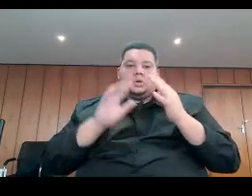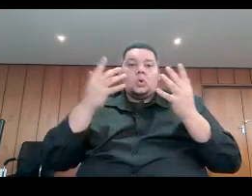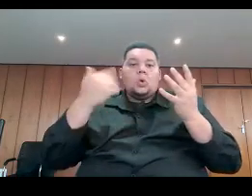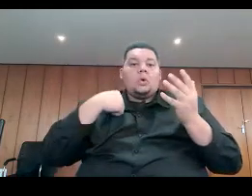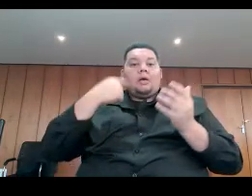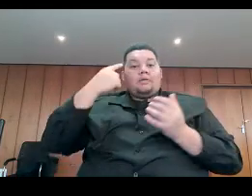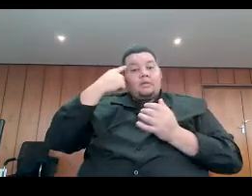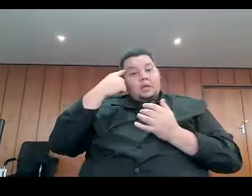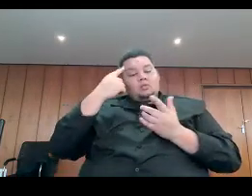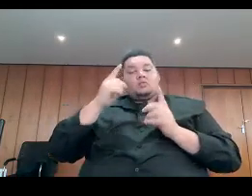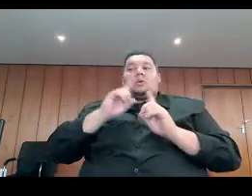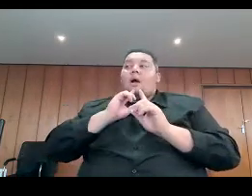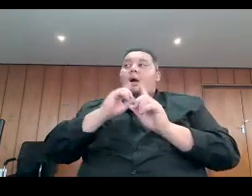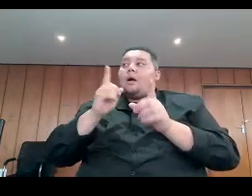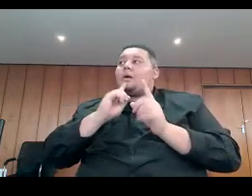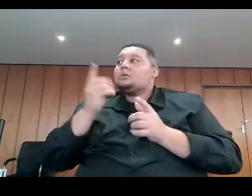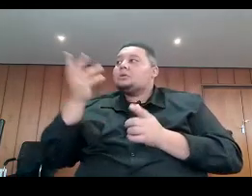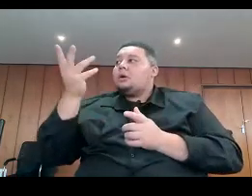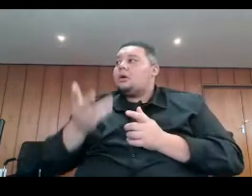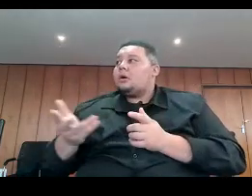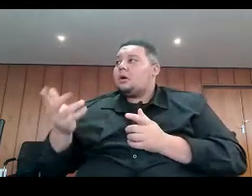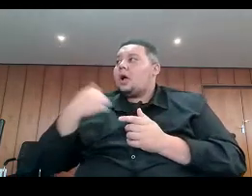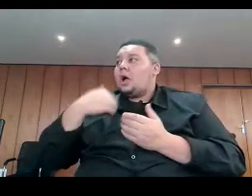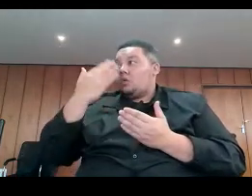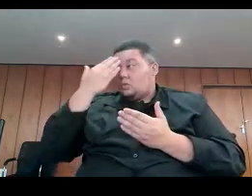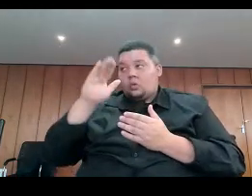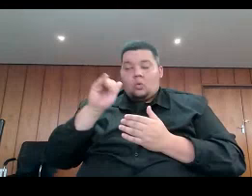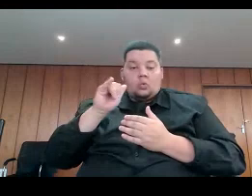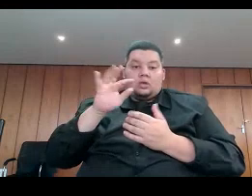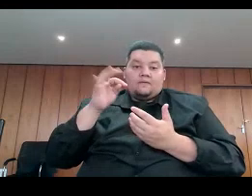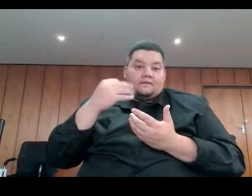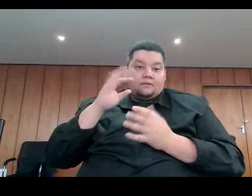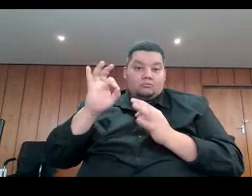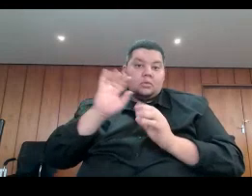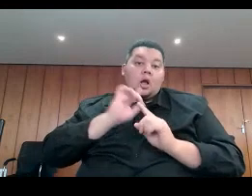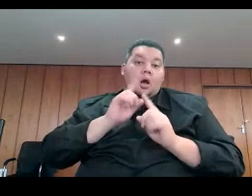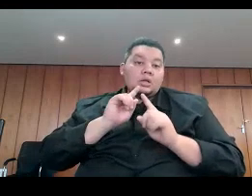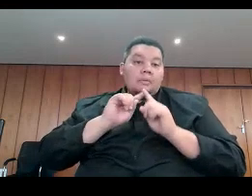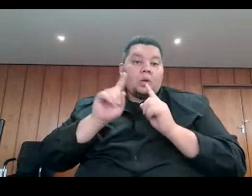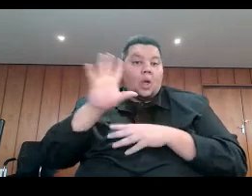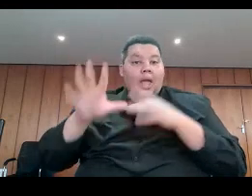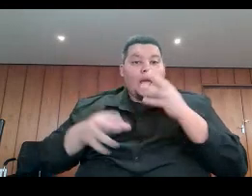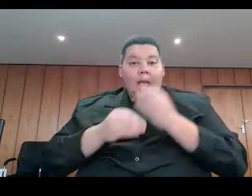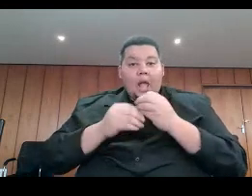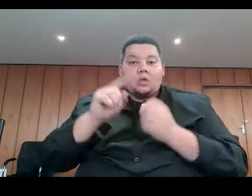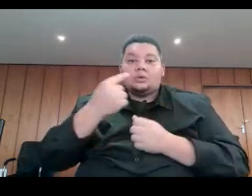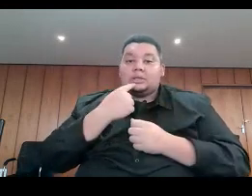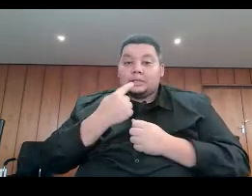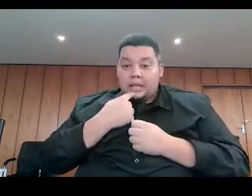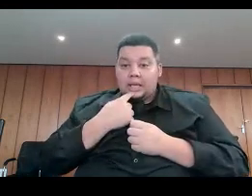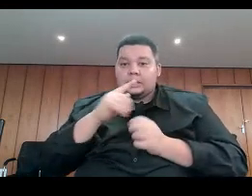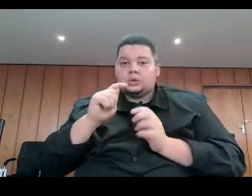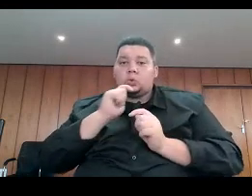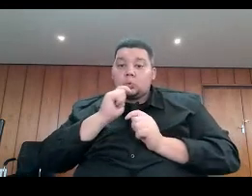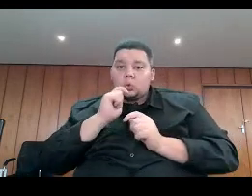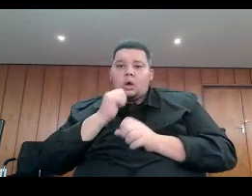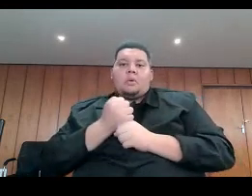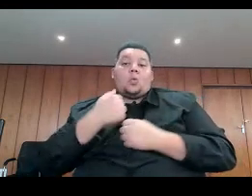think to answer, I don't know if it's an answer, but to add to what you're saying, it's really